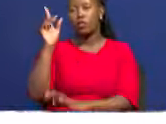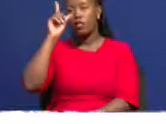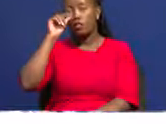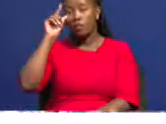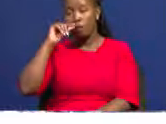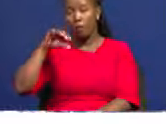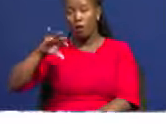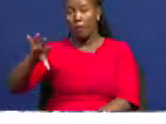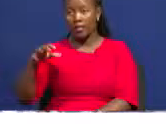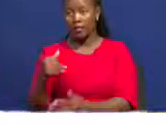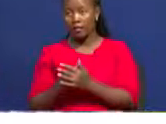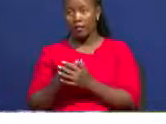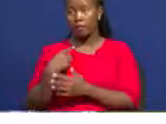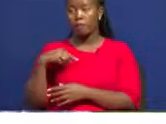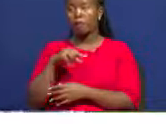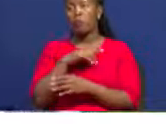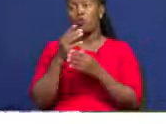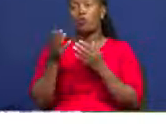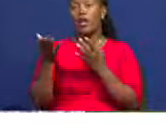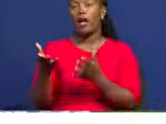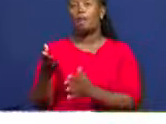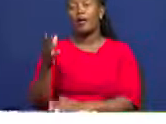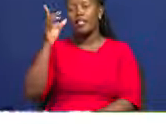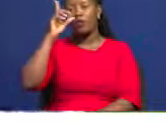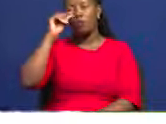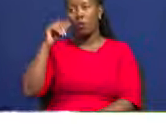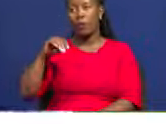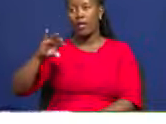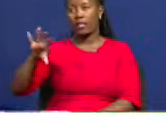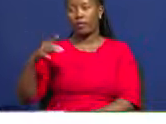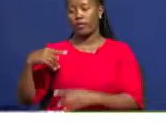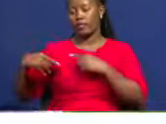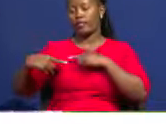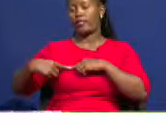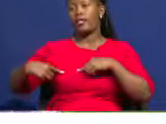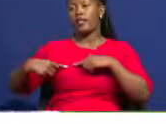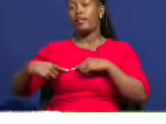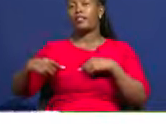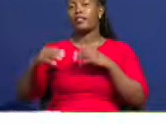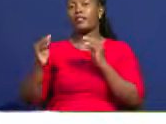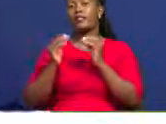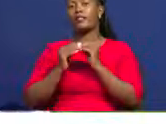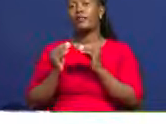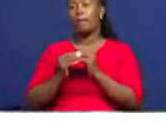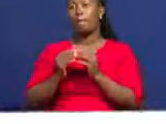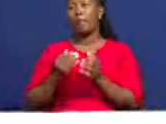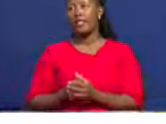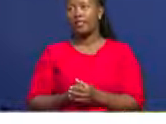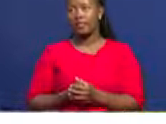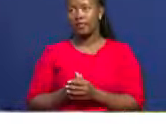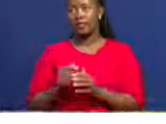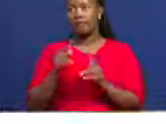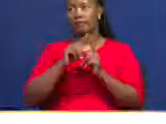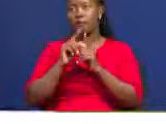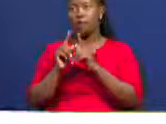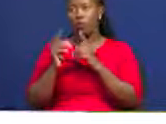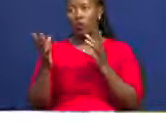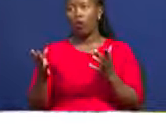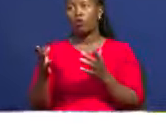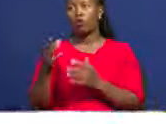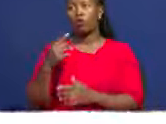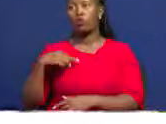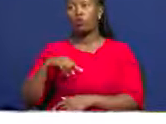This is our delegates meeting here in Mombasa County, representing the Nyali constituency. And we are going